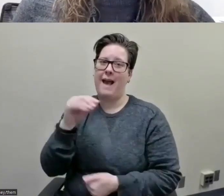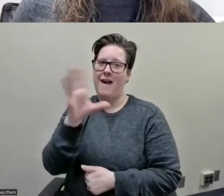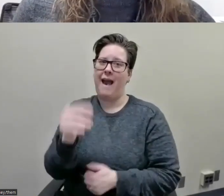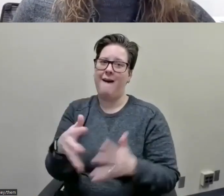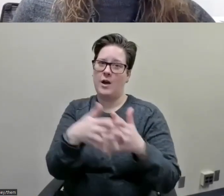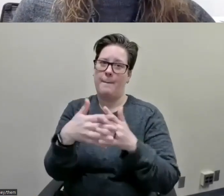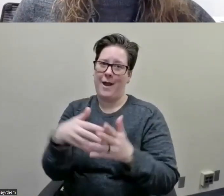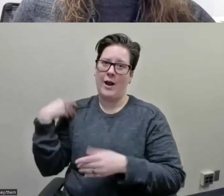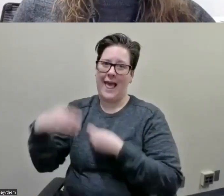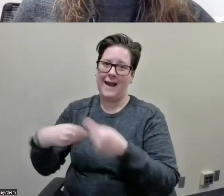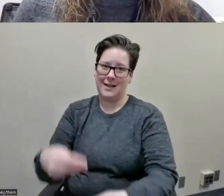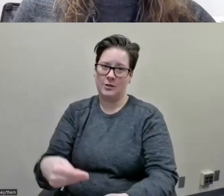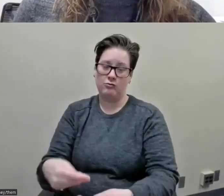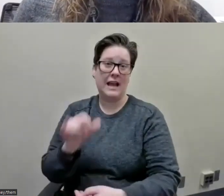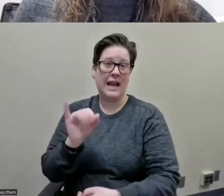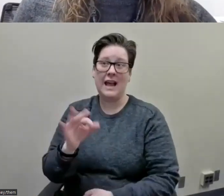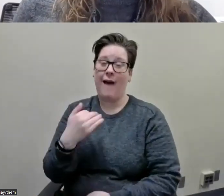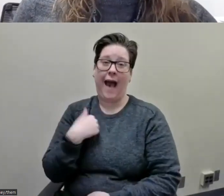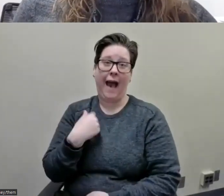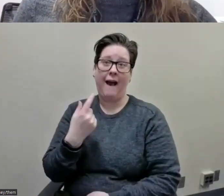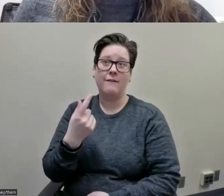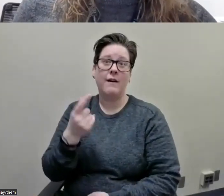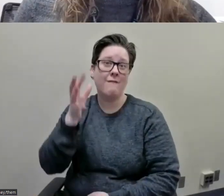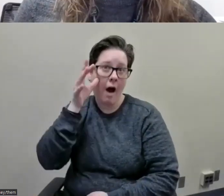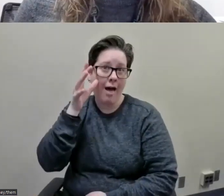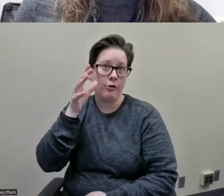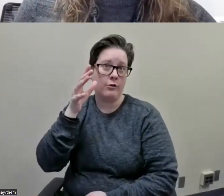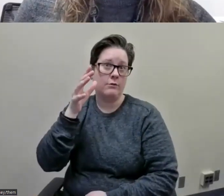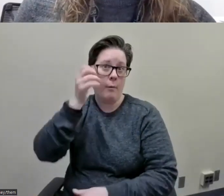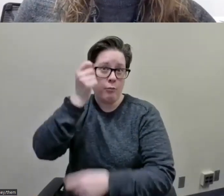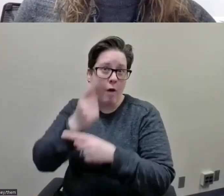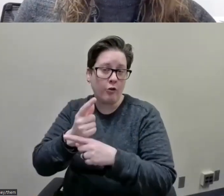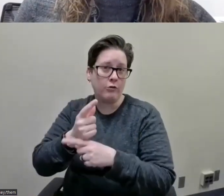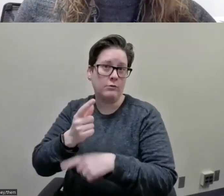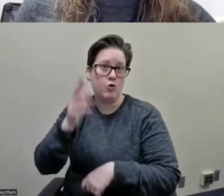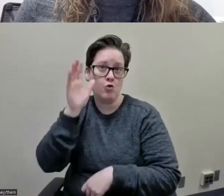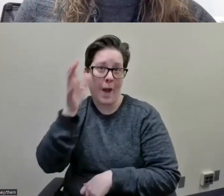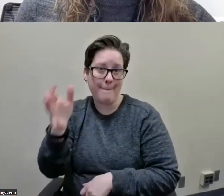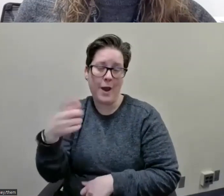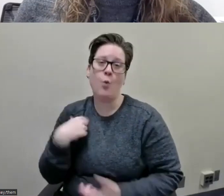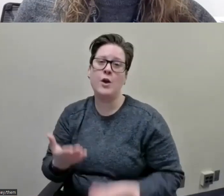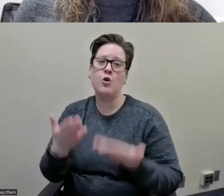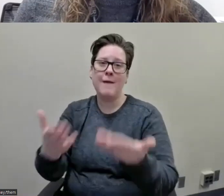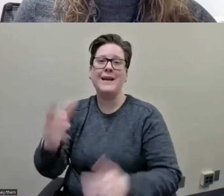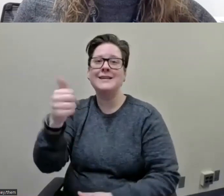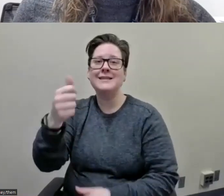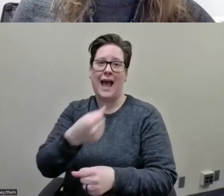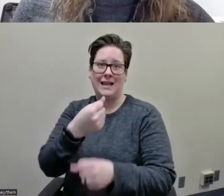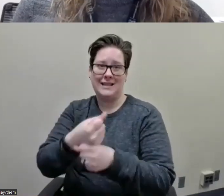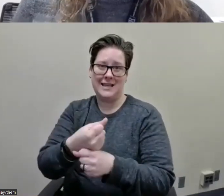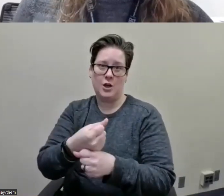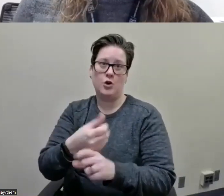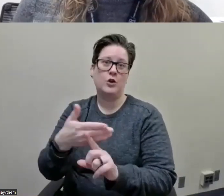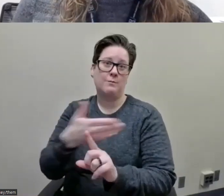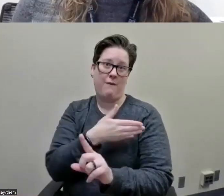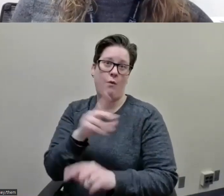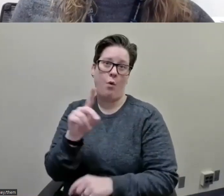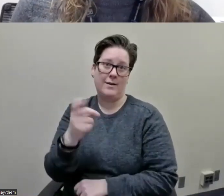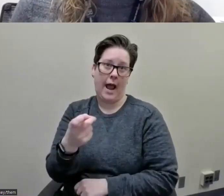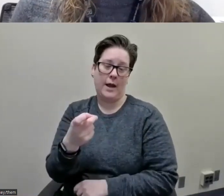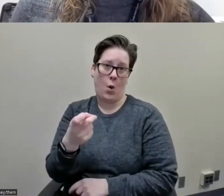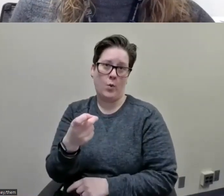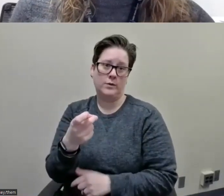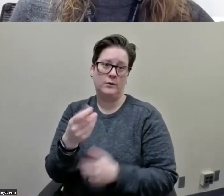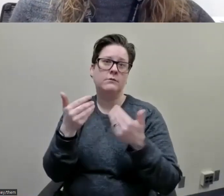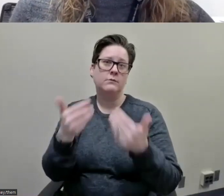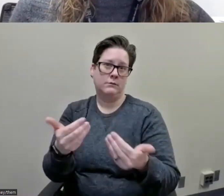anyone that has even a father, brother, grandparent, we recommend at least 10 years prior to that diagnosis, they begin having